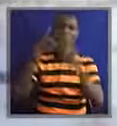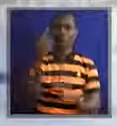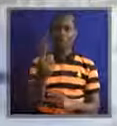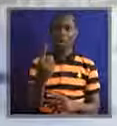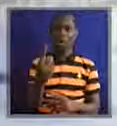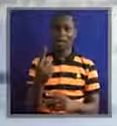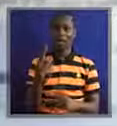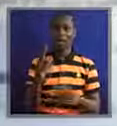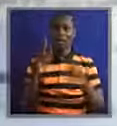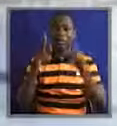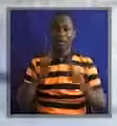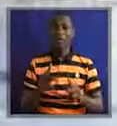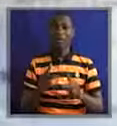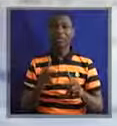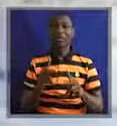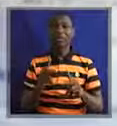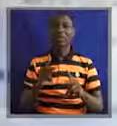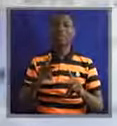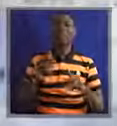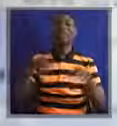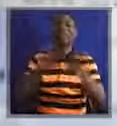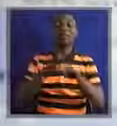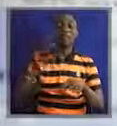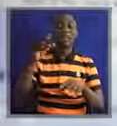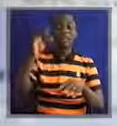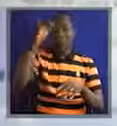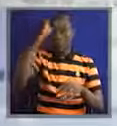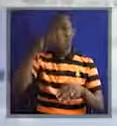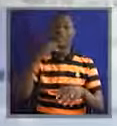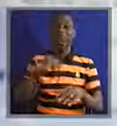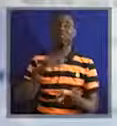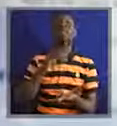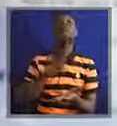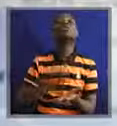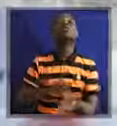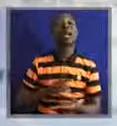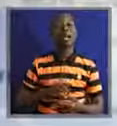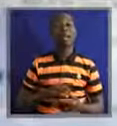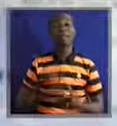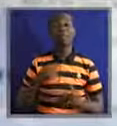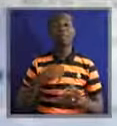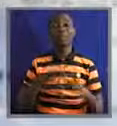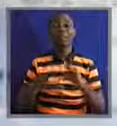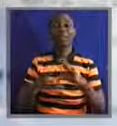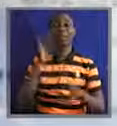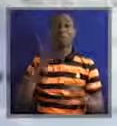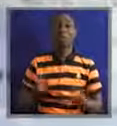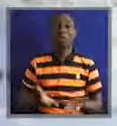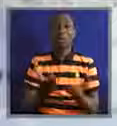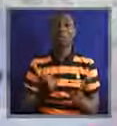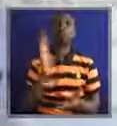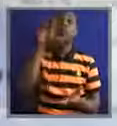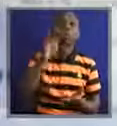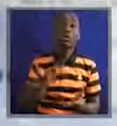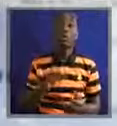a sabi a school demokra won si hoda was me a doctor me a spiritual bulldozer me